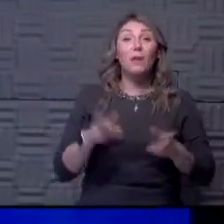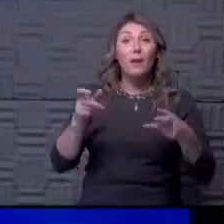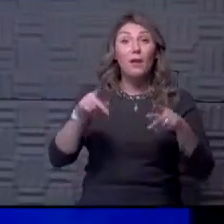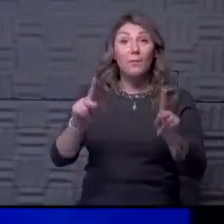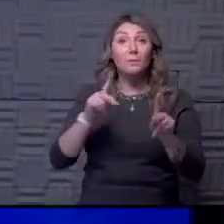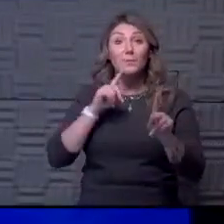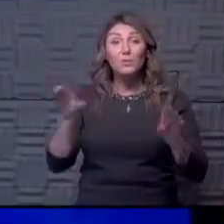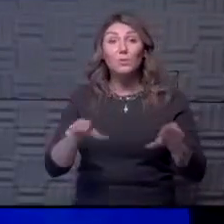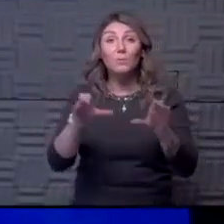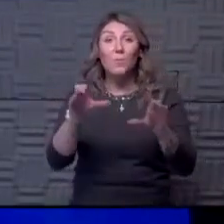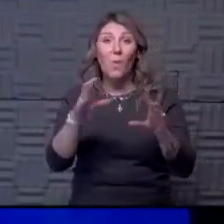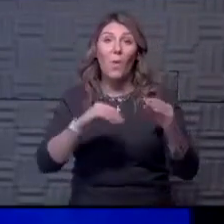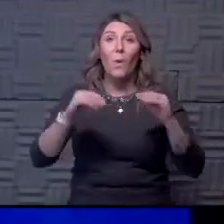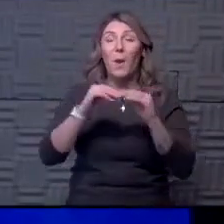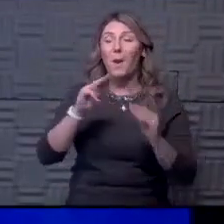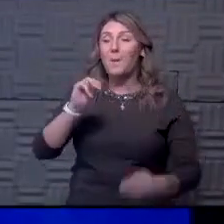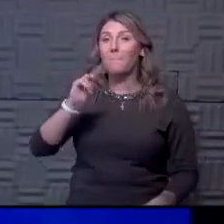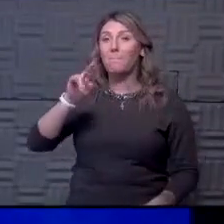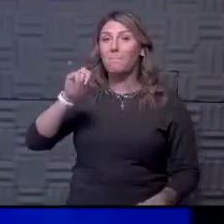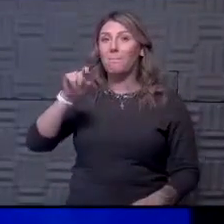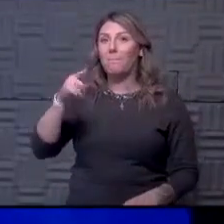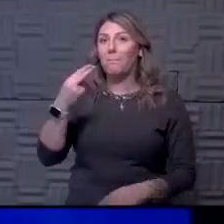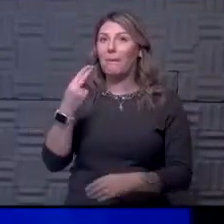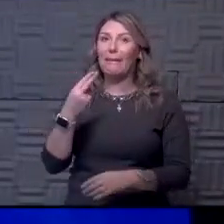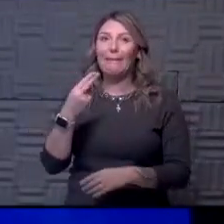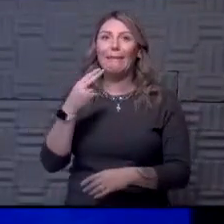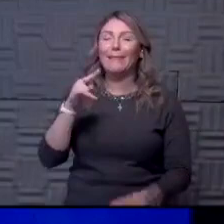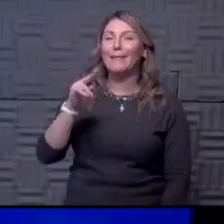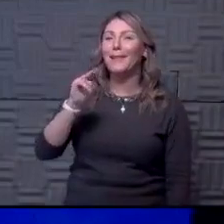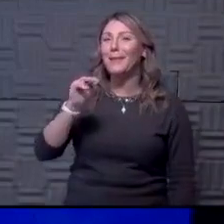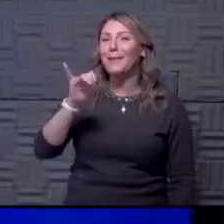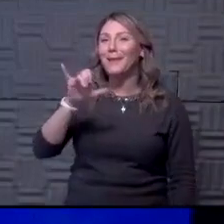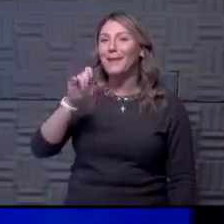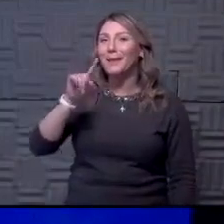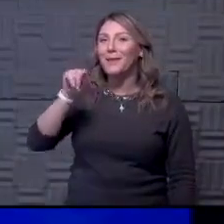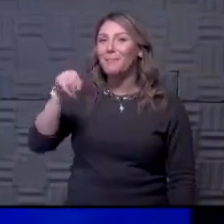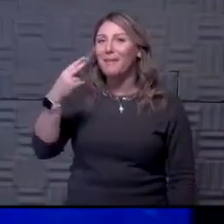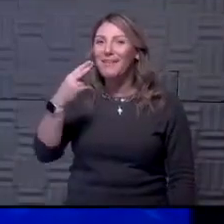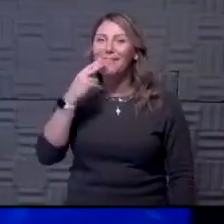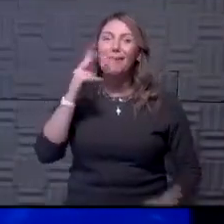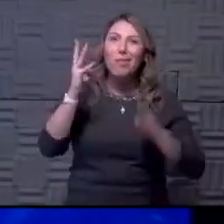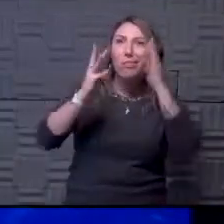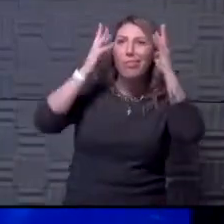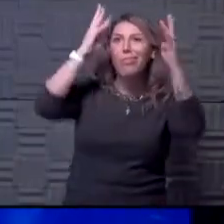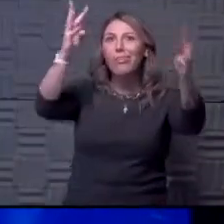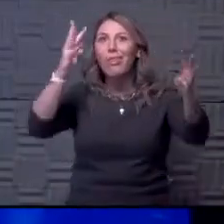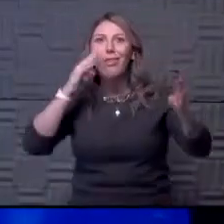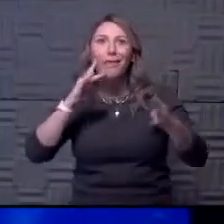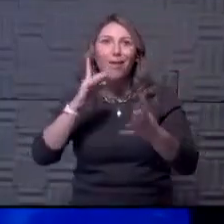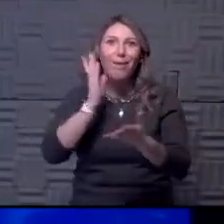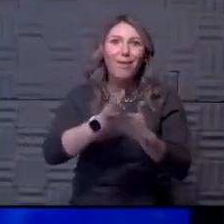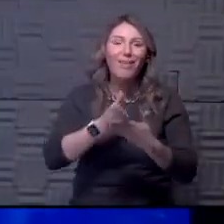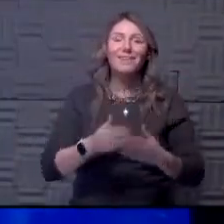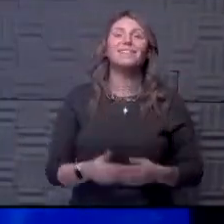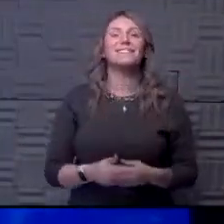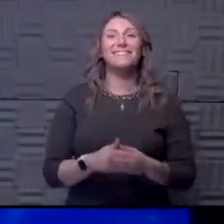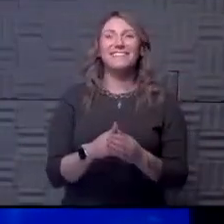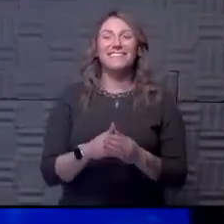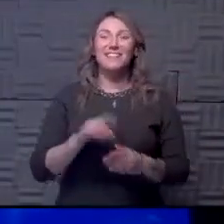do a little bit more myth busting. All right. I love to bust some myths. All right. So the first